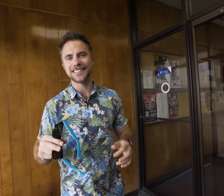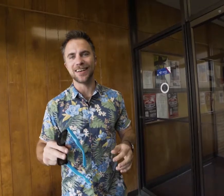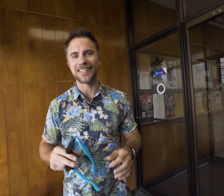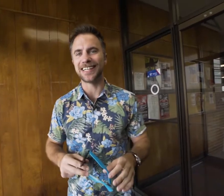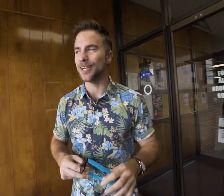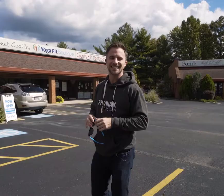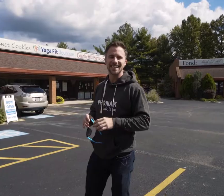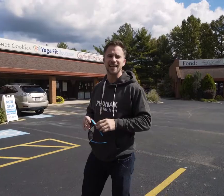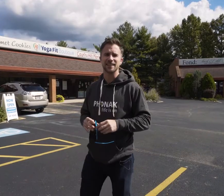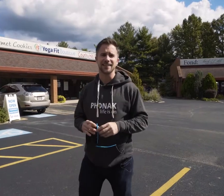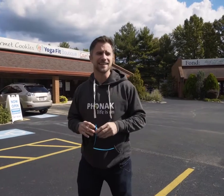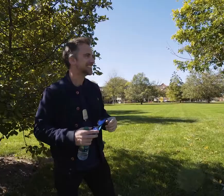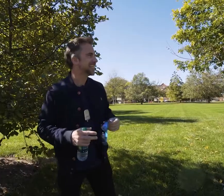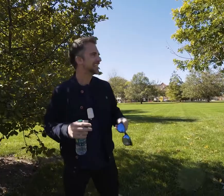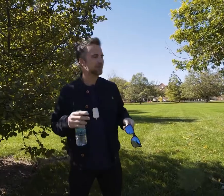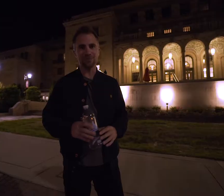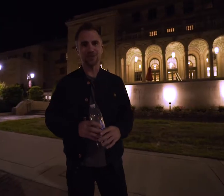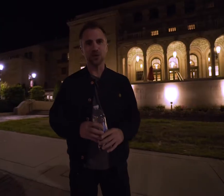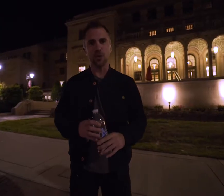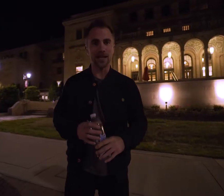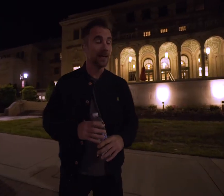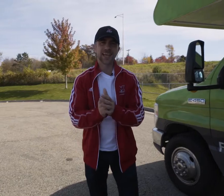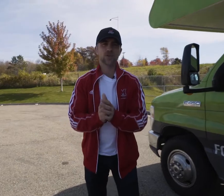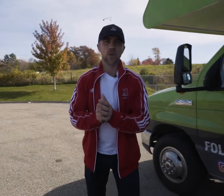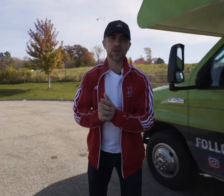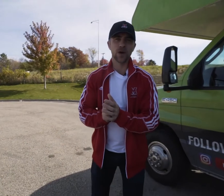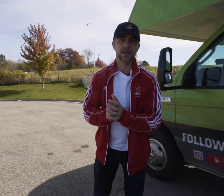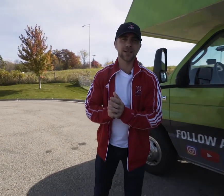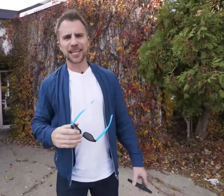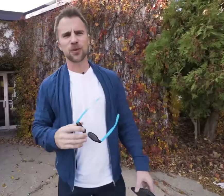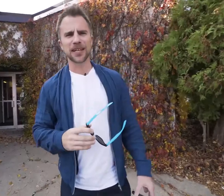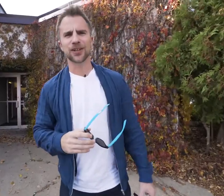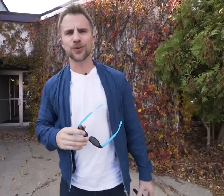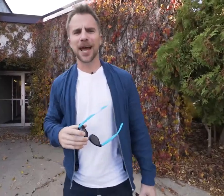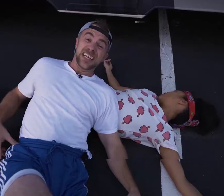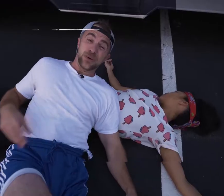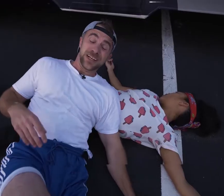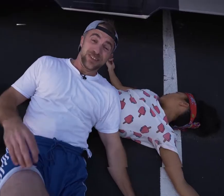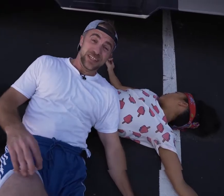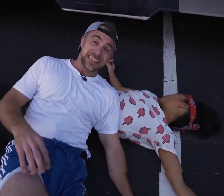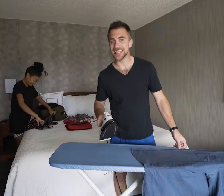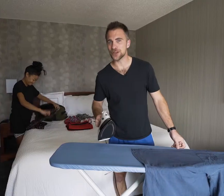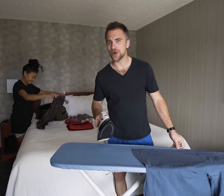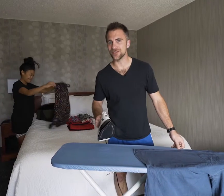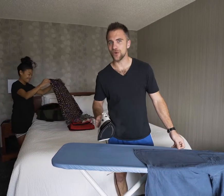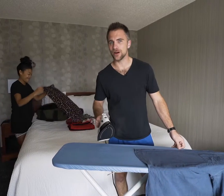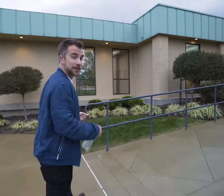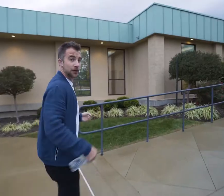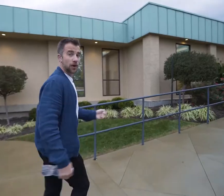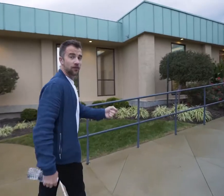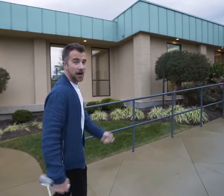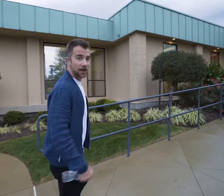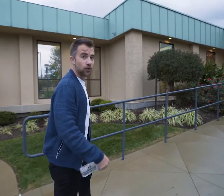16. Day 17. Day 18. Day 19. Episode 20. Day 21. Day 22. Day 23. Day